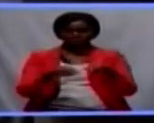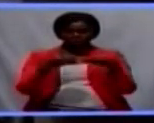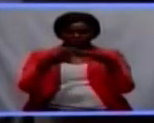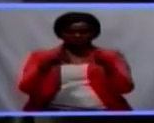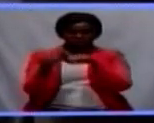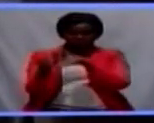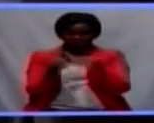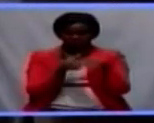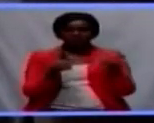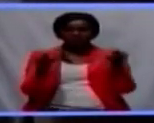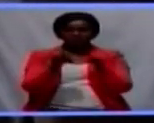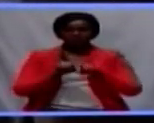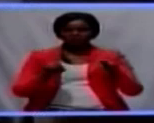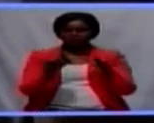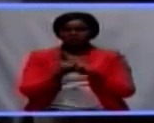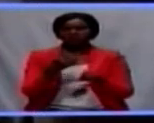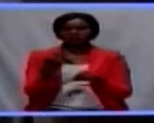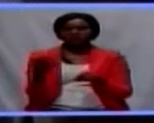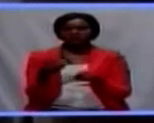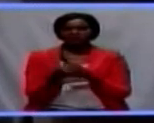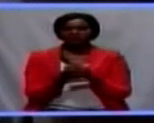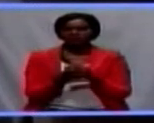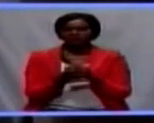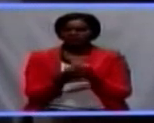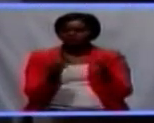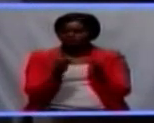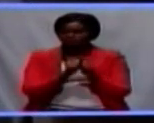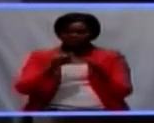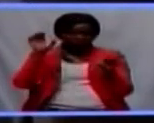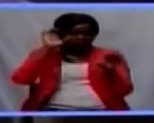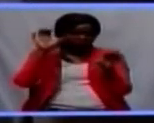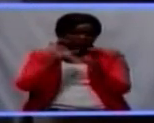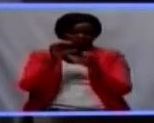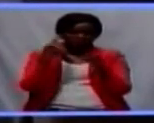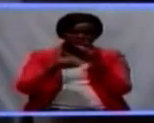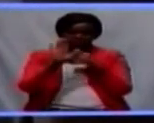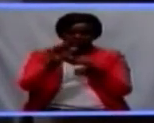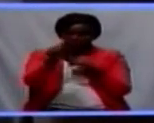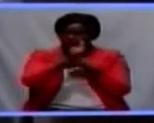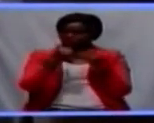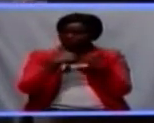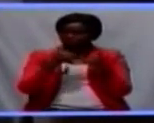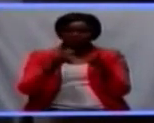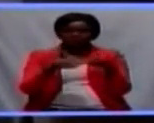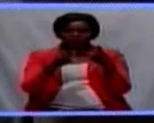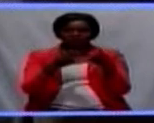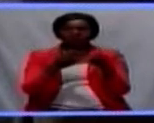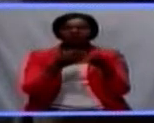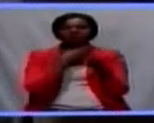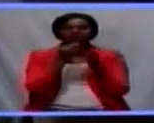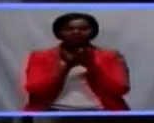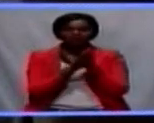away the same amnesty, with the conditions that you've given on interest and penalties in some